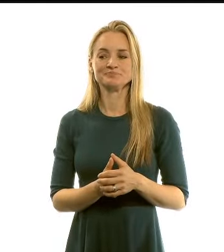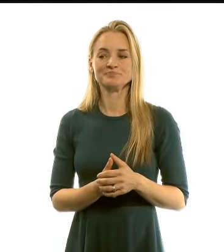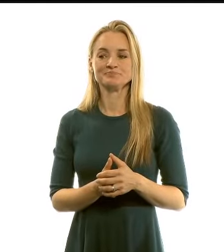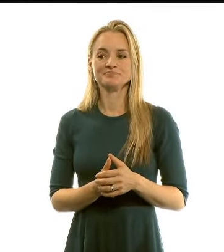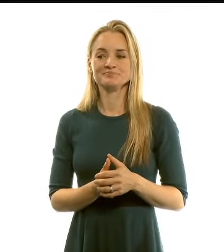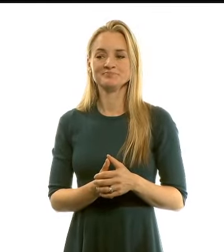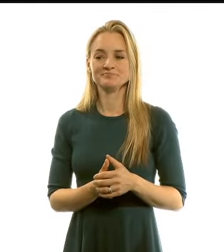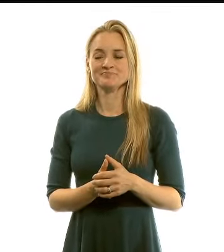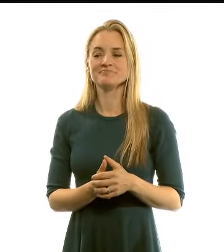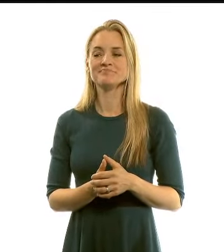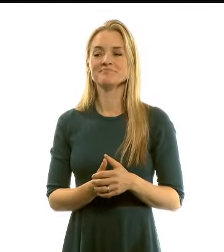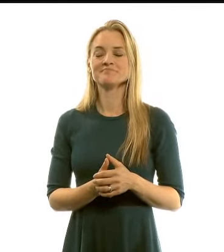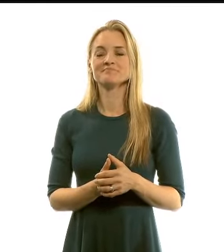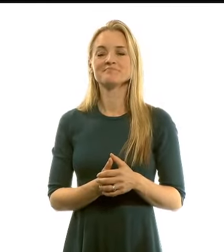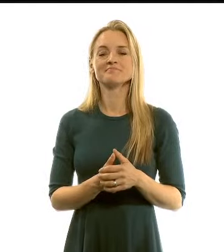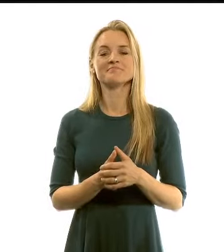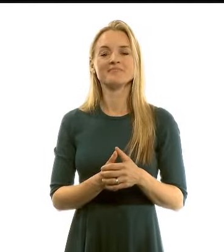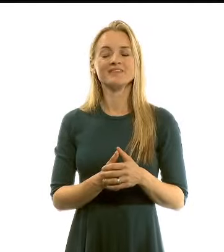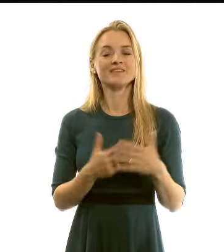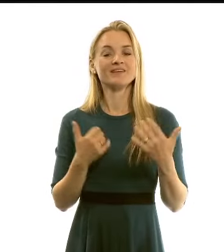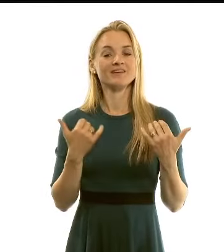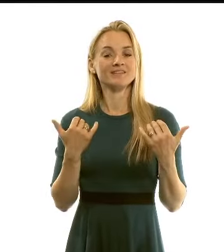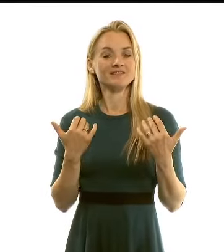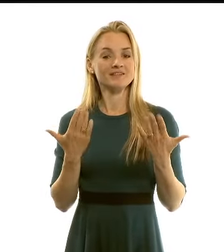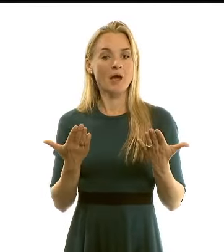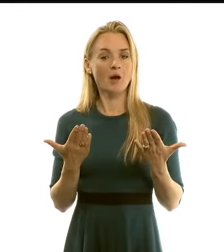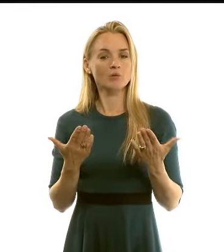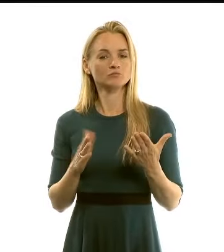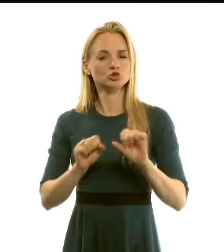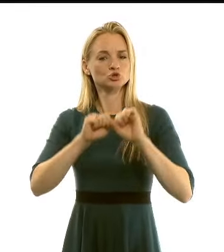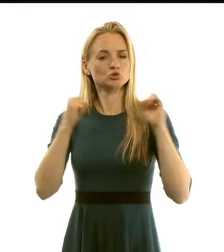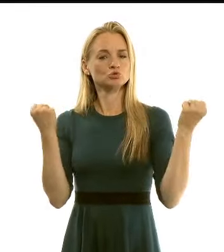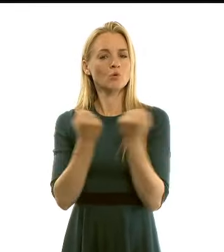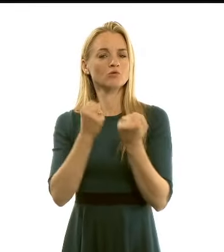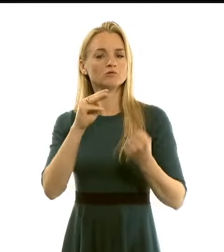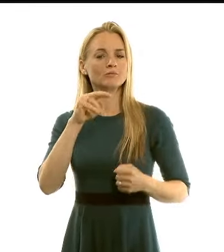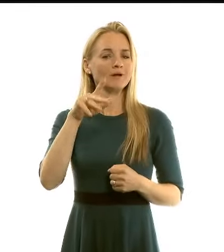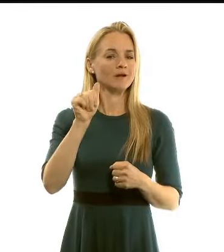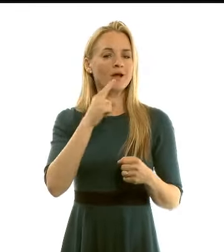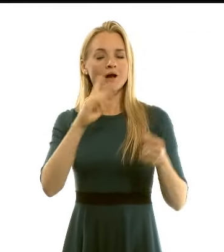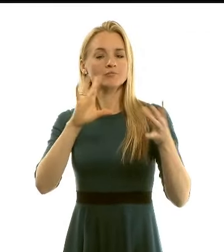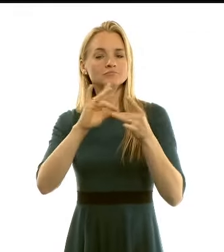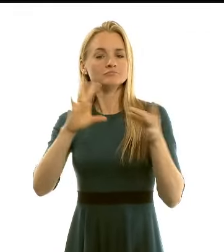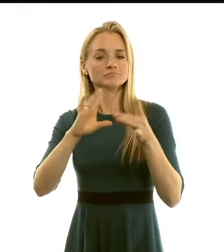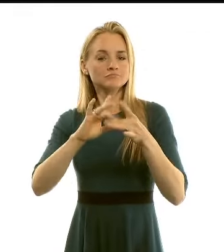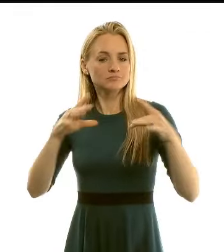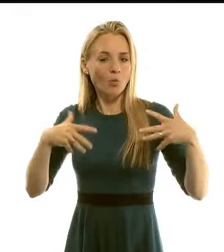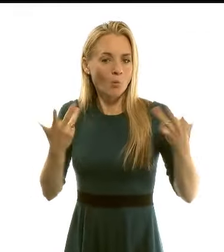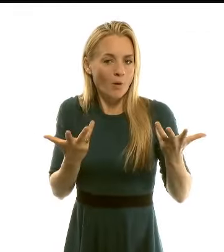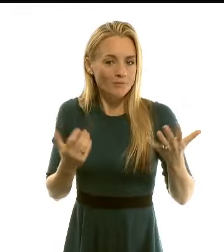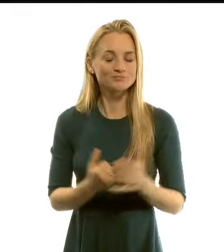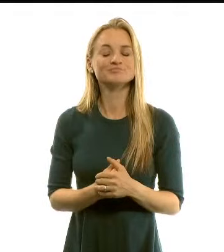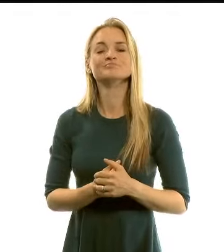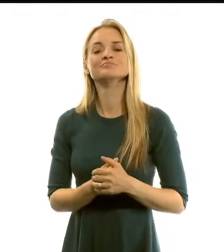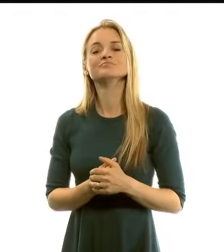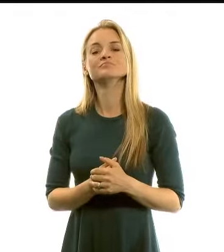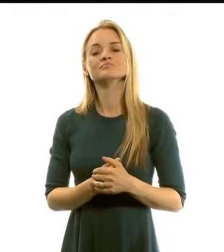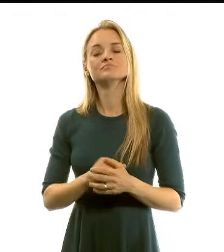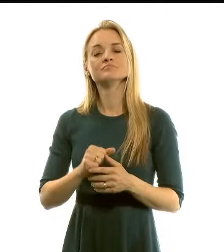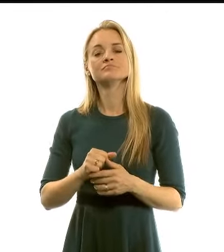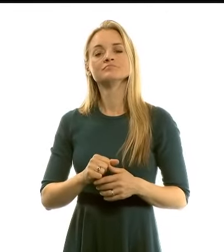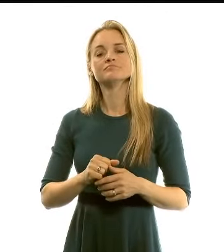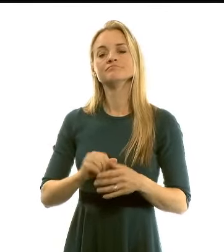That's more like it. Now, let's see what you guys are saying out there on socials. That's right, Charlie, that's what we like to see. Hi,